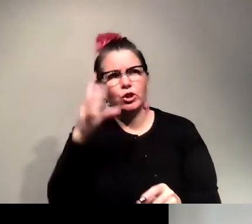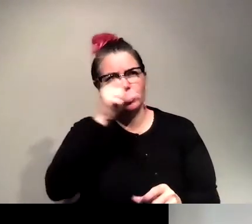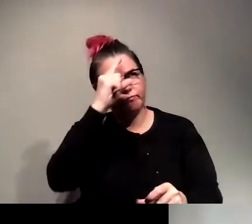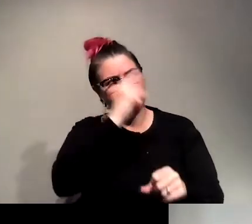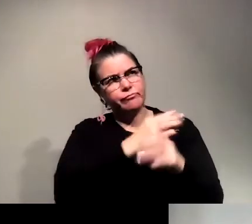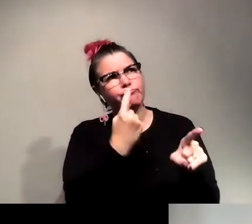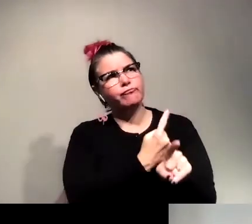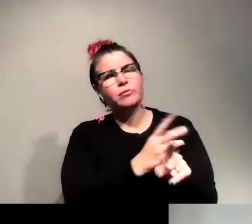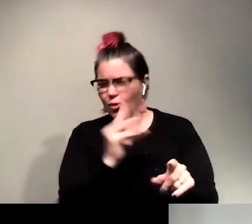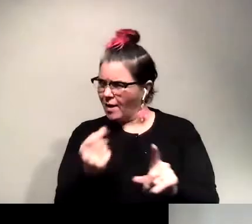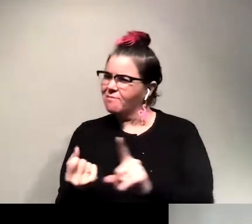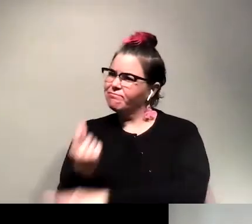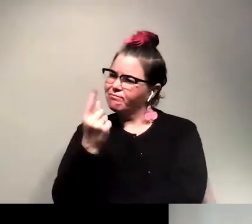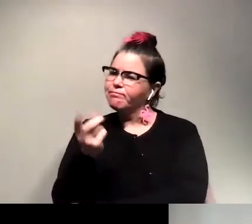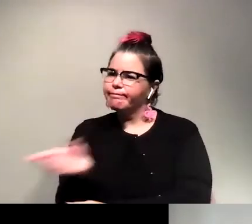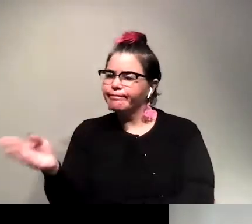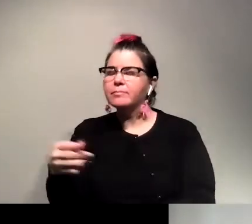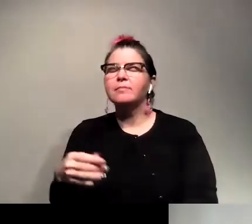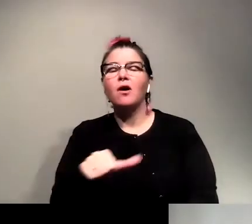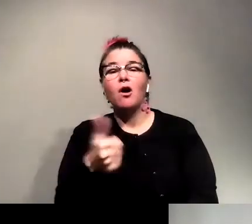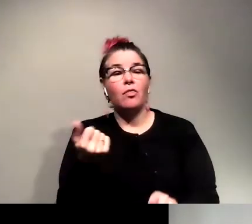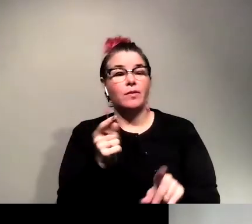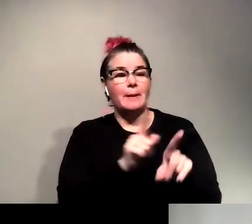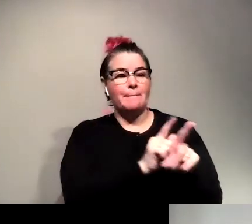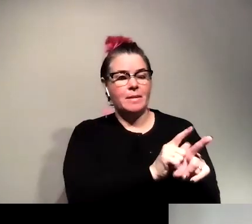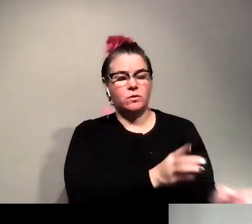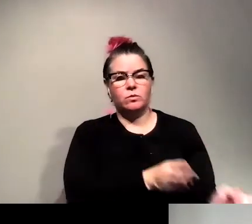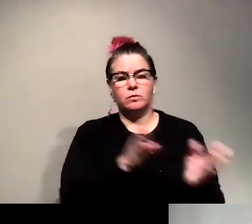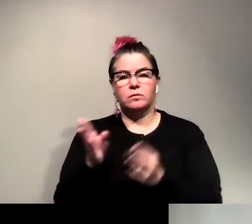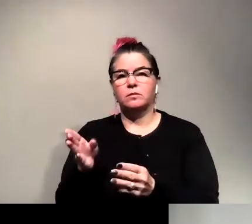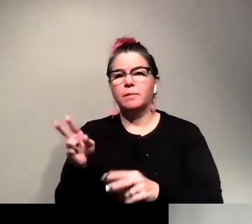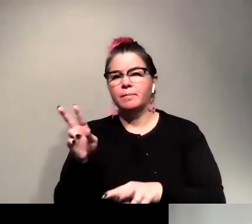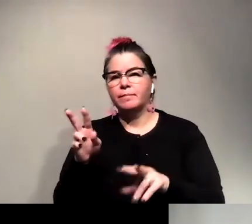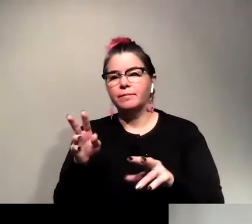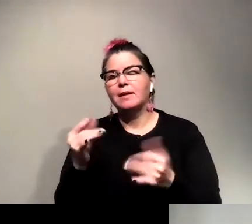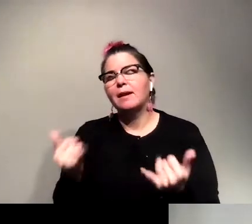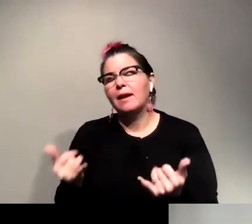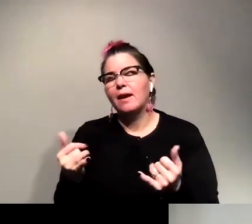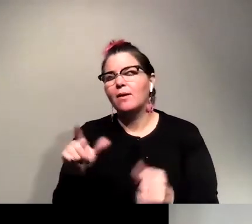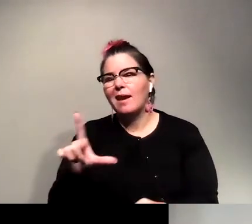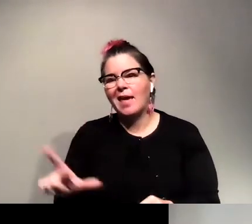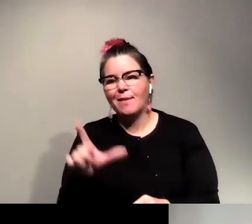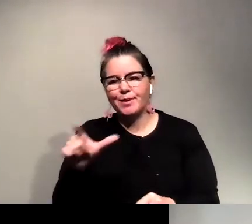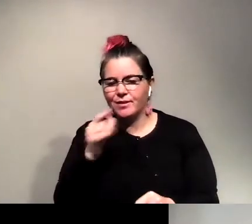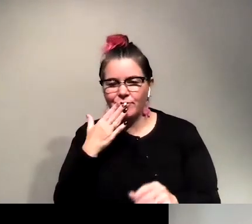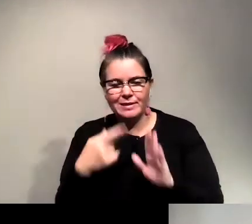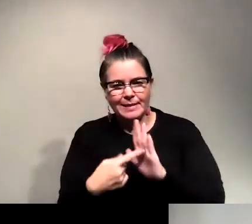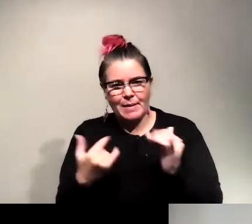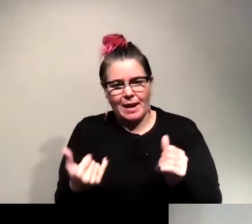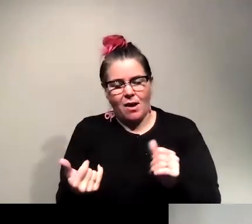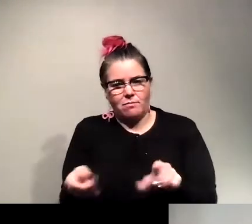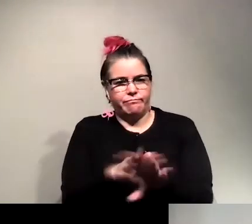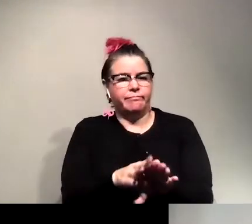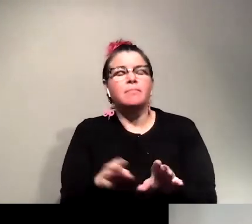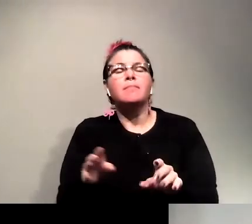Aside from like mentors, I would also look at your local, I mean, right now maybe library is not the best example, but if